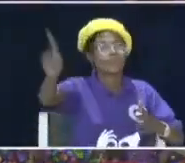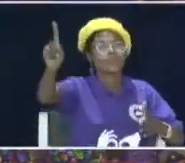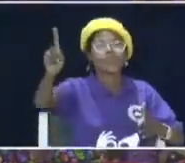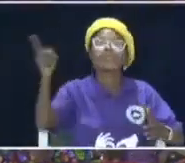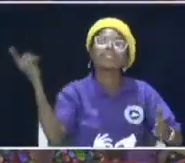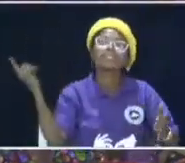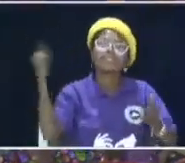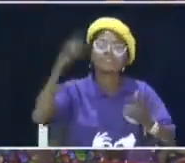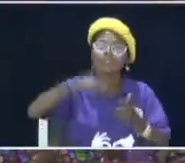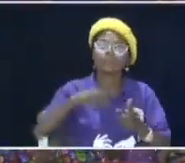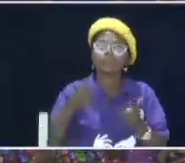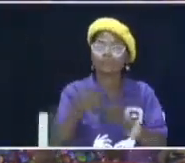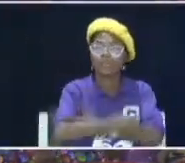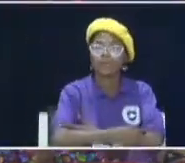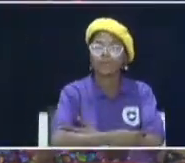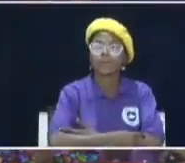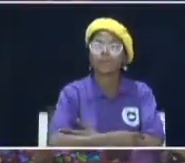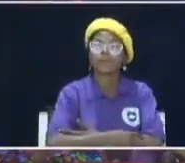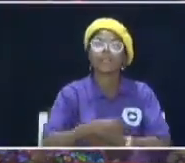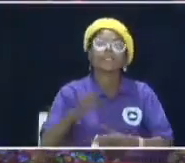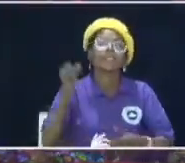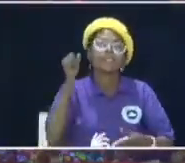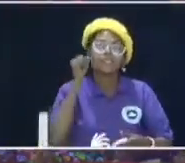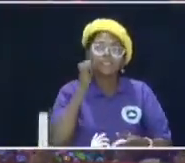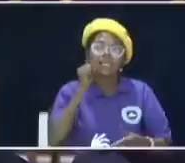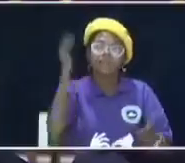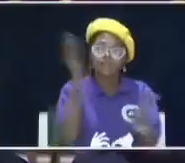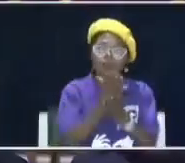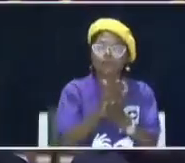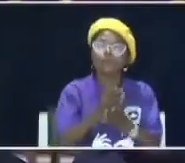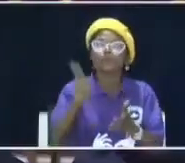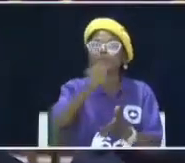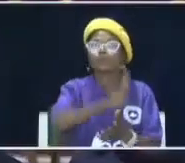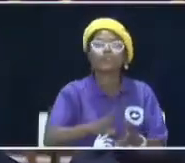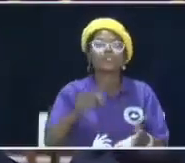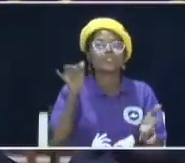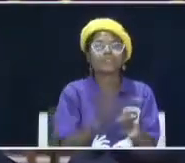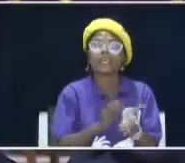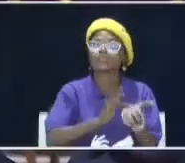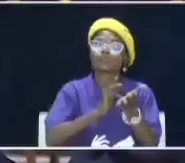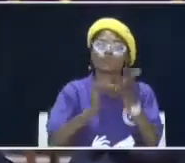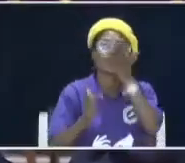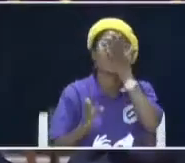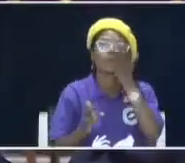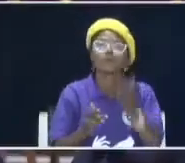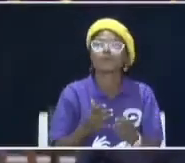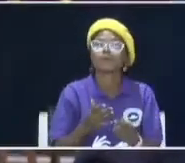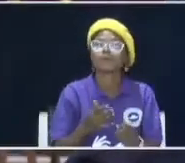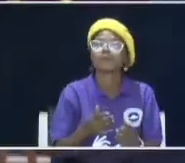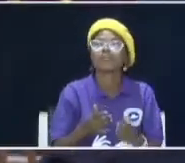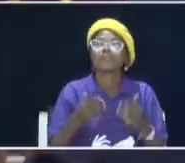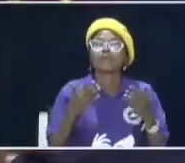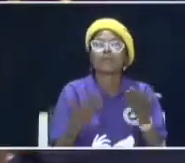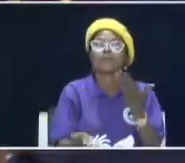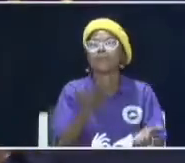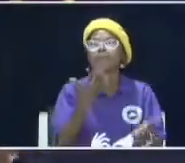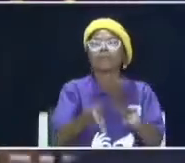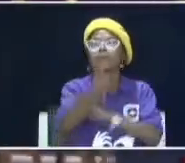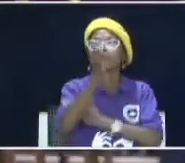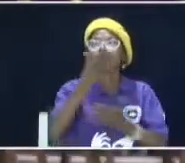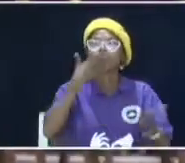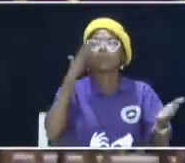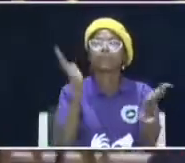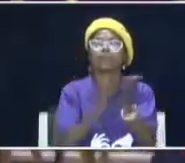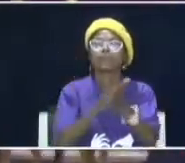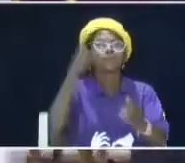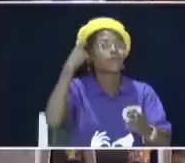I've stopped using pregabalin, and I've not used, and I will never use again, to the glory of God. May his name be praised forever.